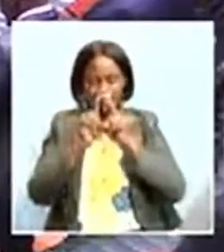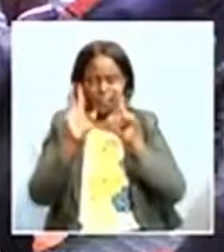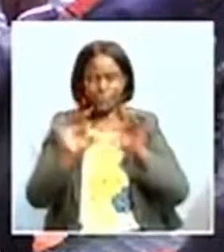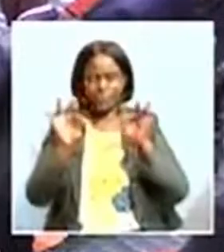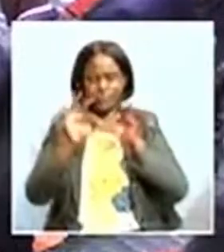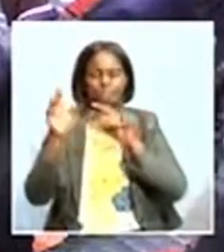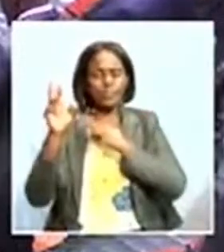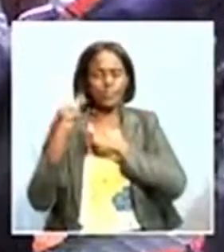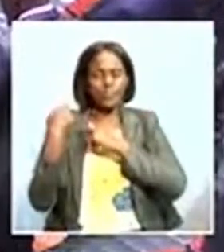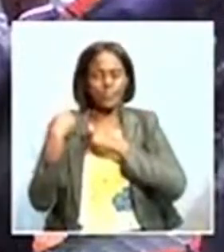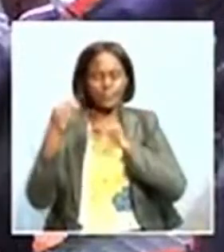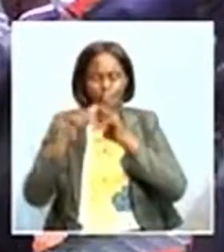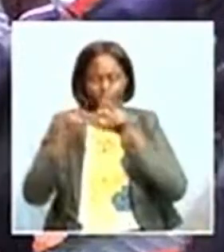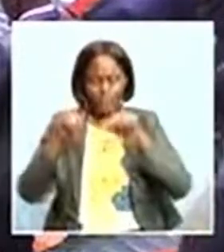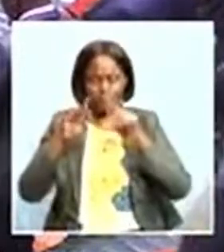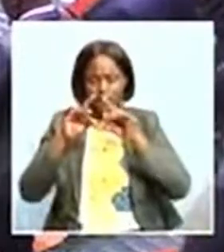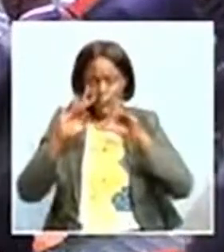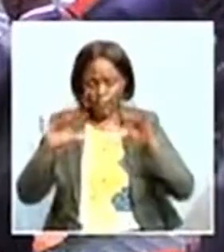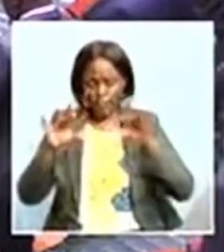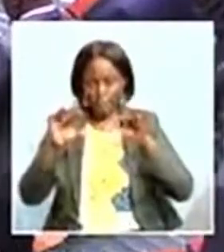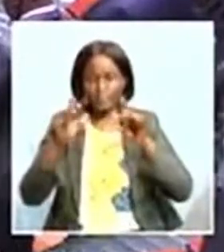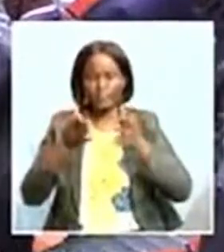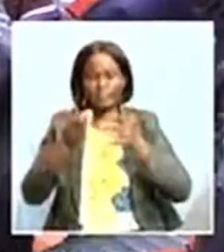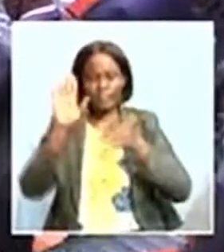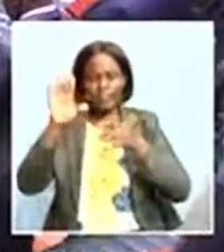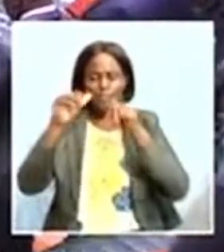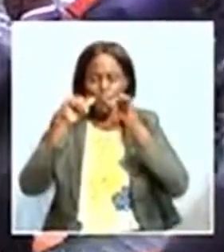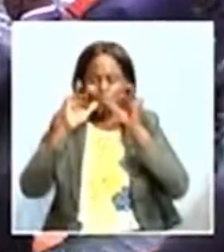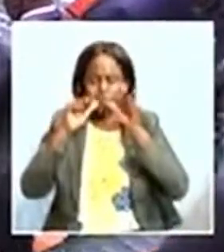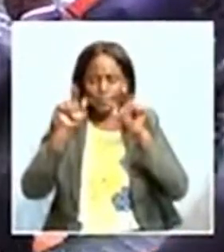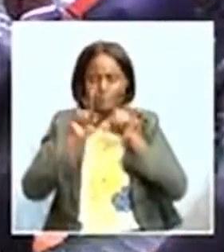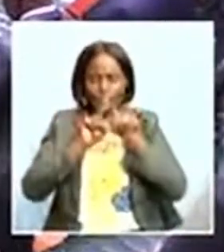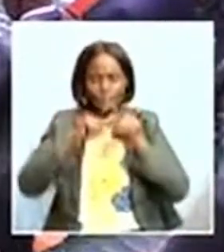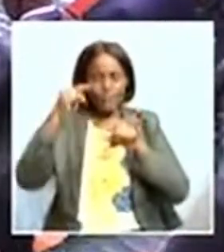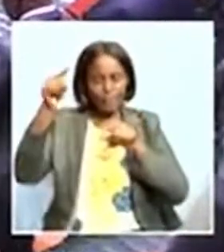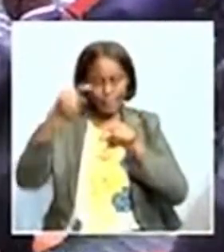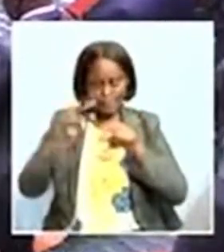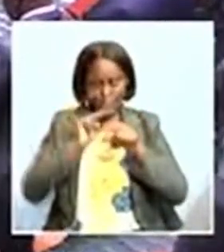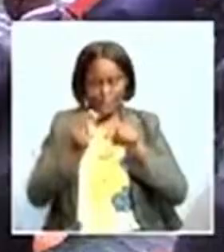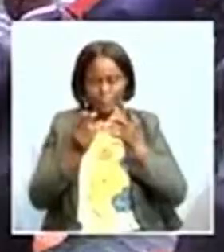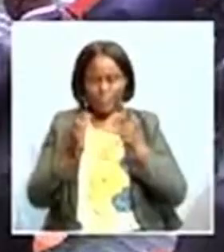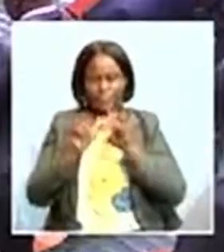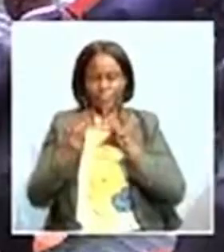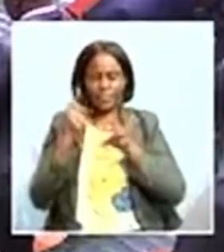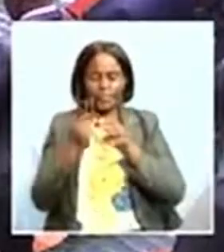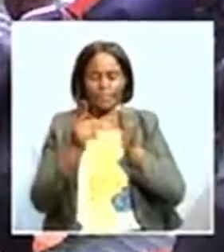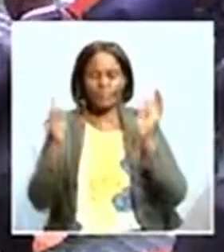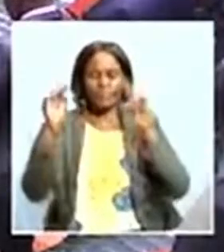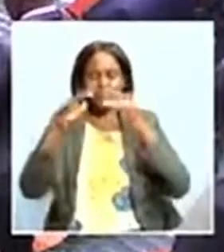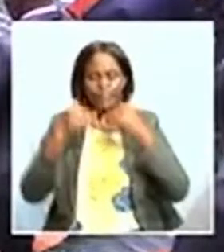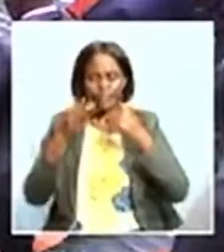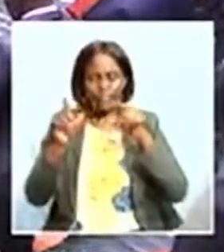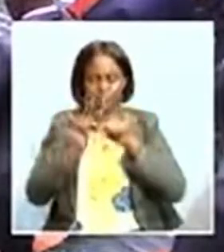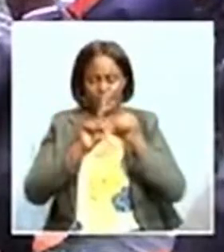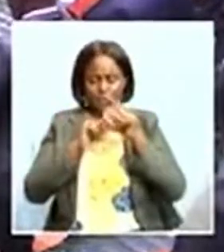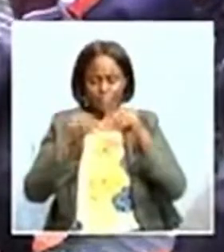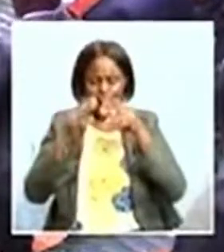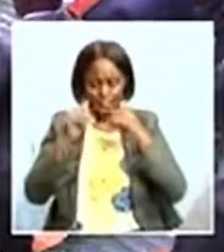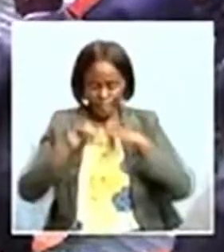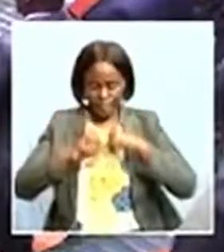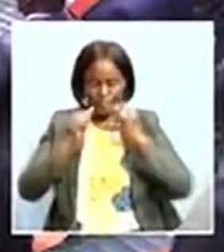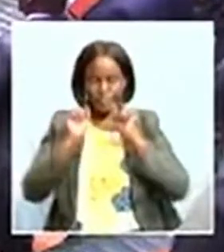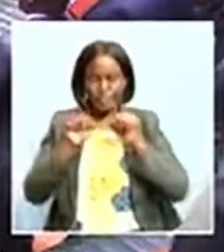important responsibilities in this land. Let your blessing descend upon us here in Parliament assembled, and grant that we